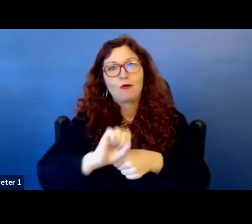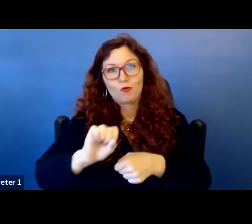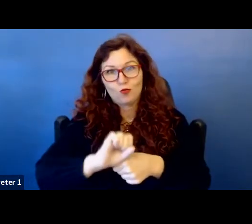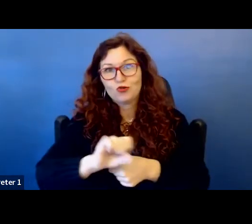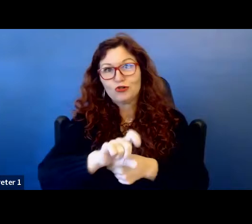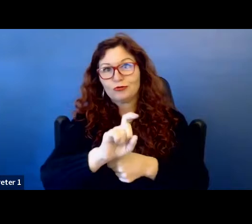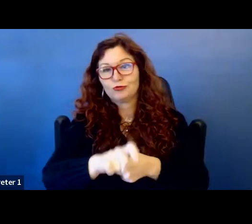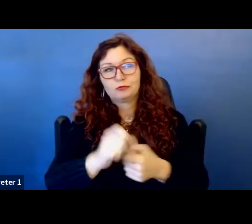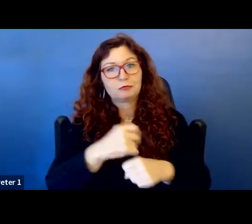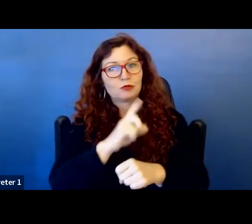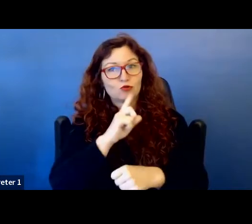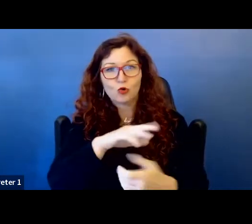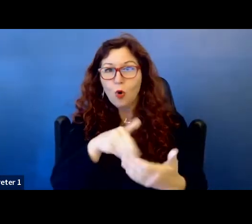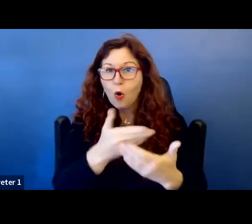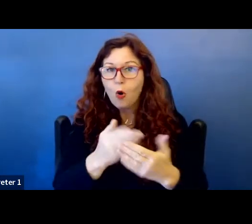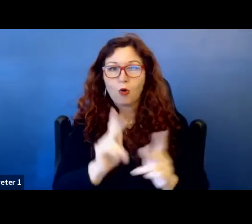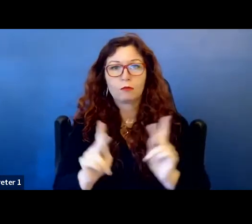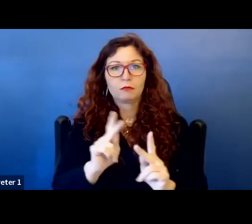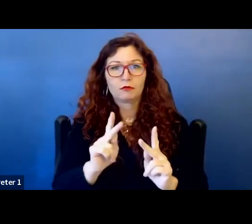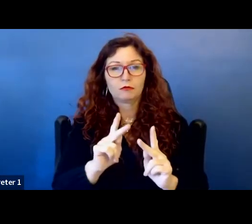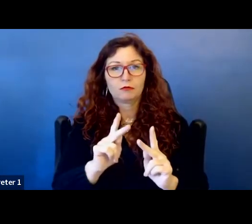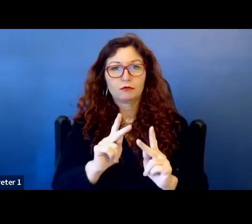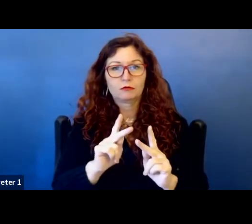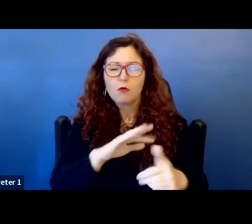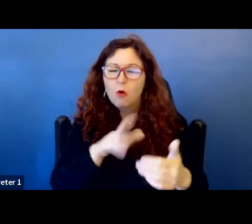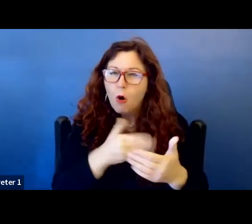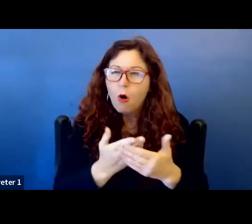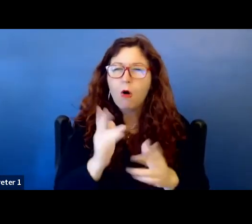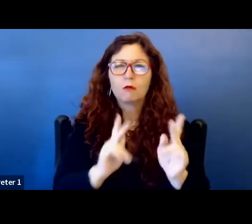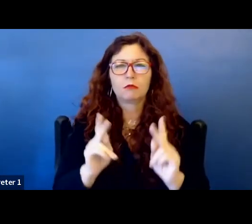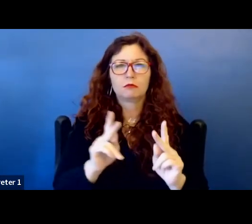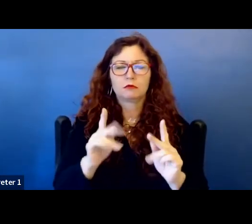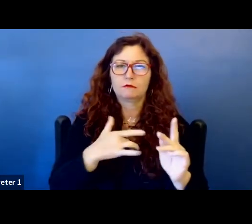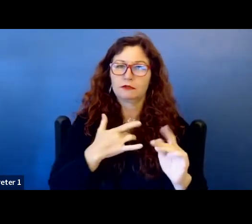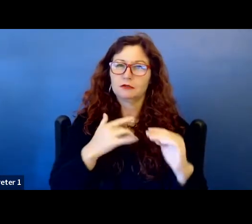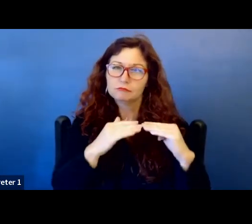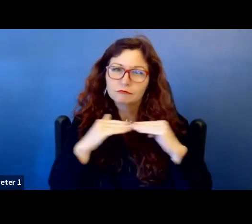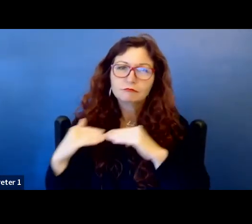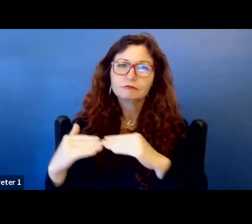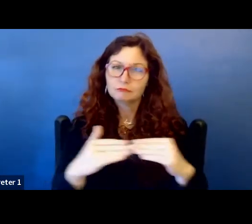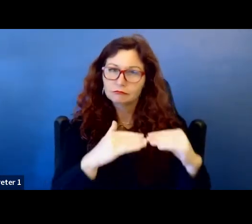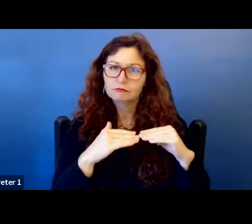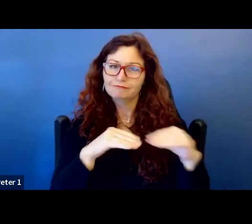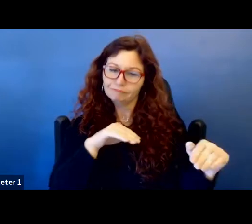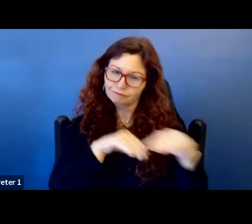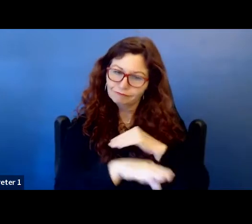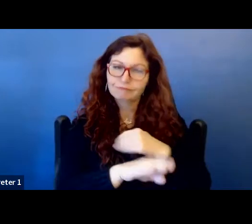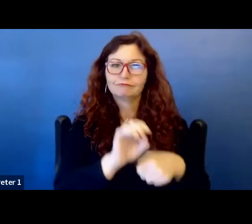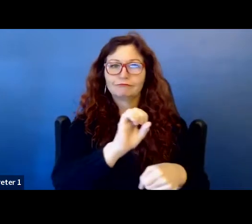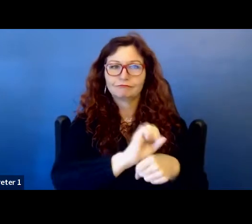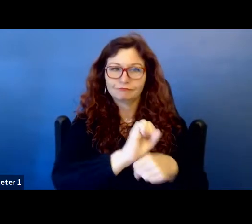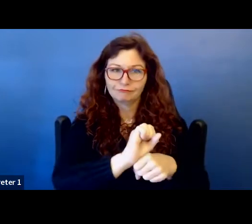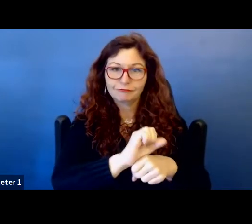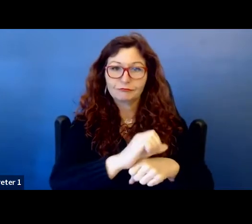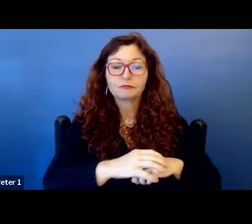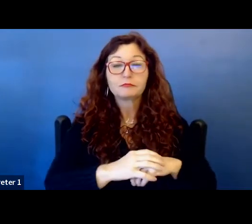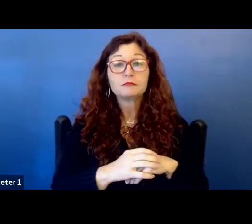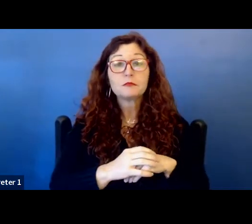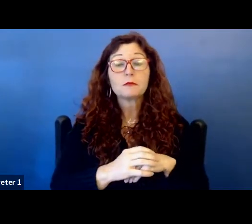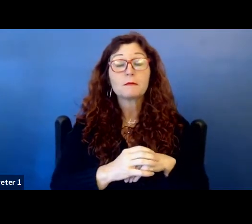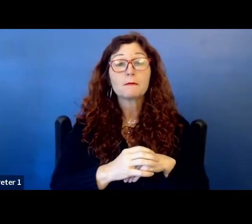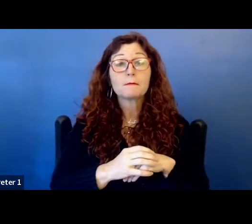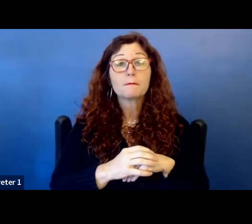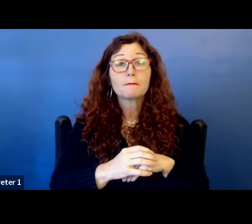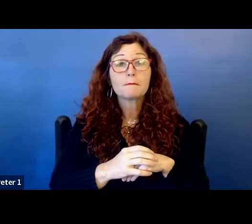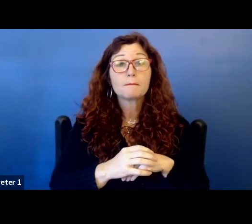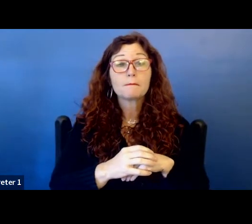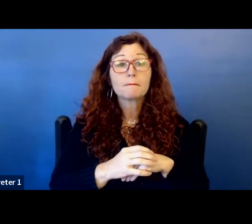people of all color from all nations one of the the comments that was made pathways to prosperity earlier in this conversation by